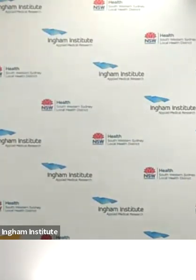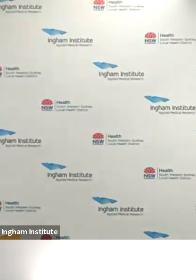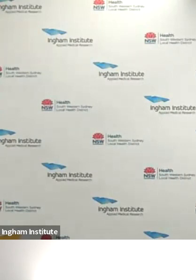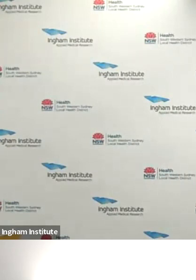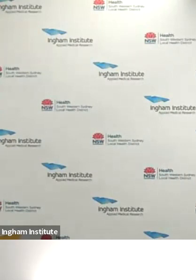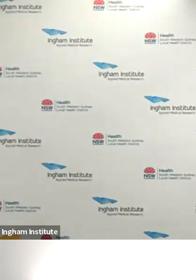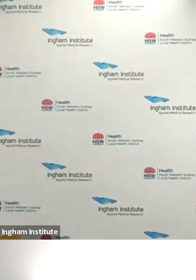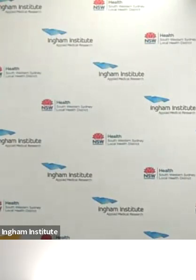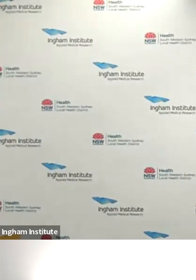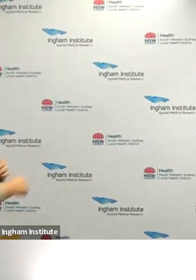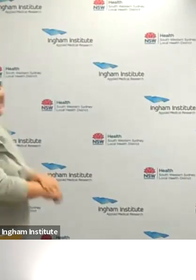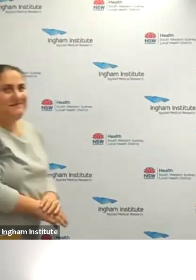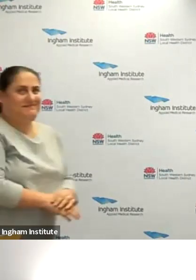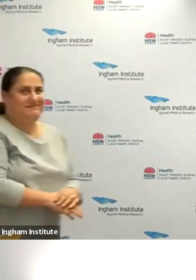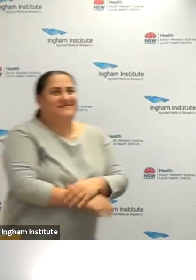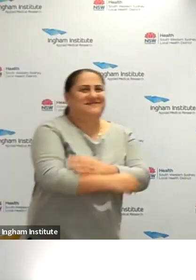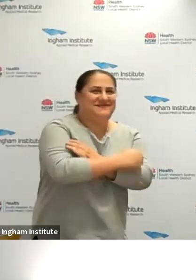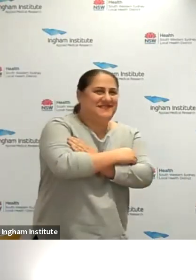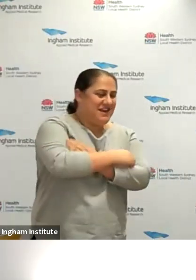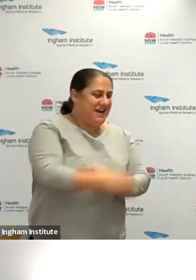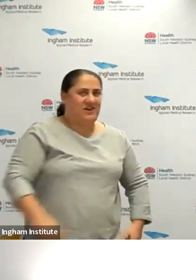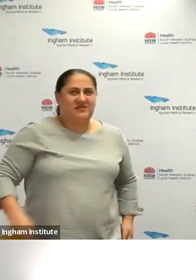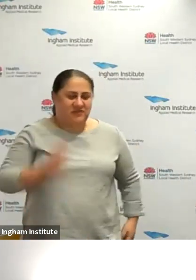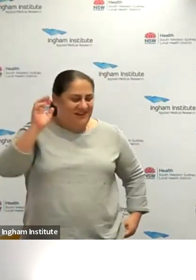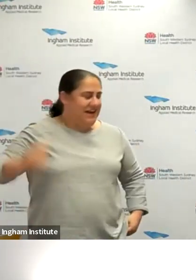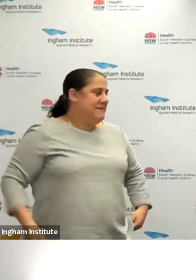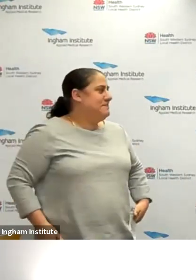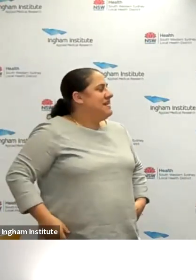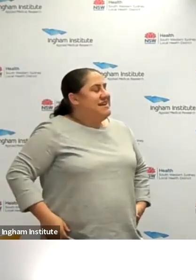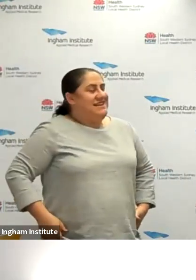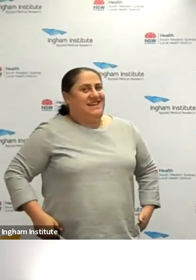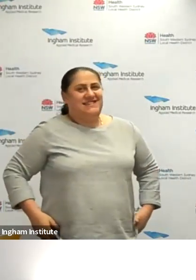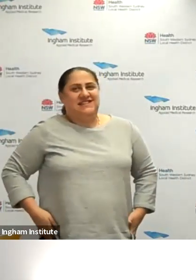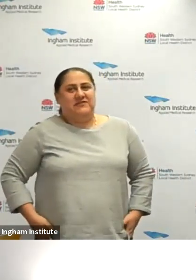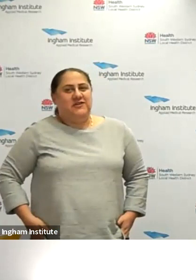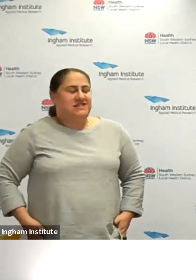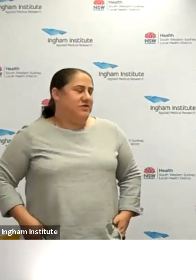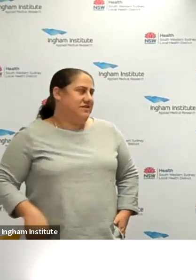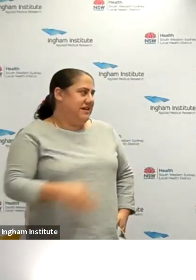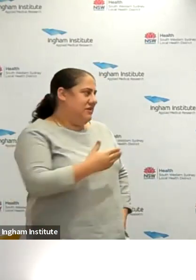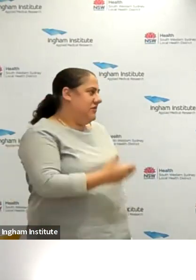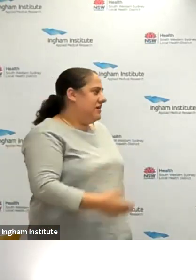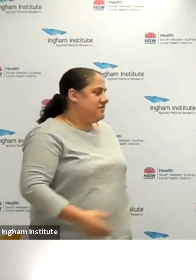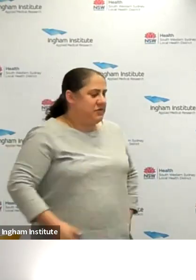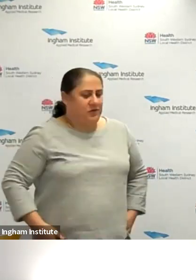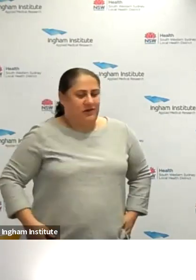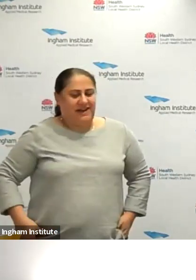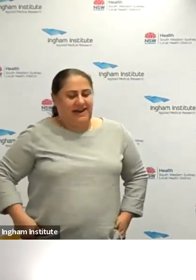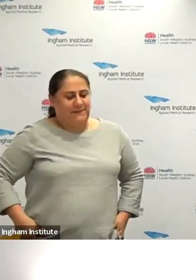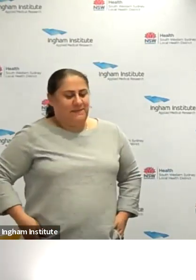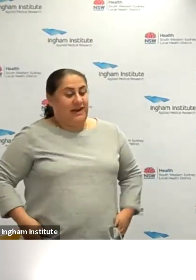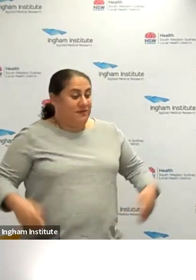you've learned from that journey that other women might find useful? Hi, everyone. Yes, firstly, I want to thank you guys